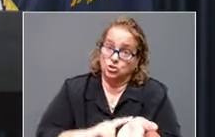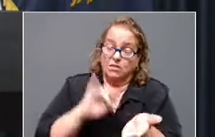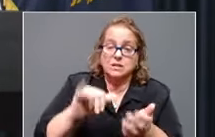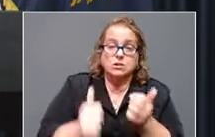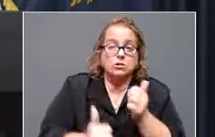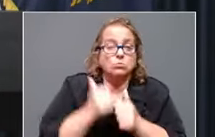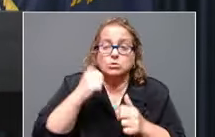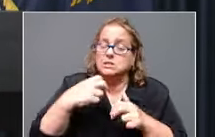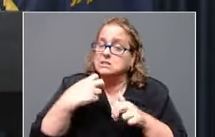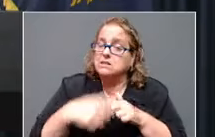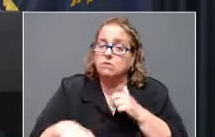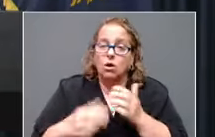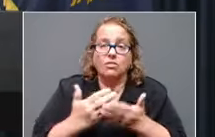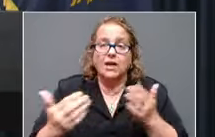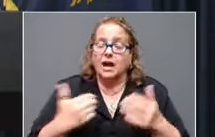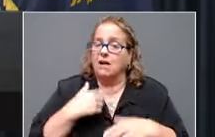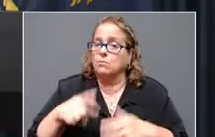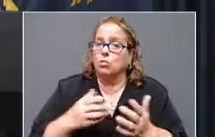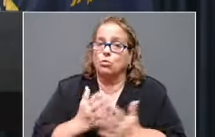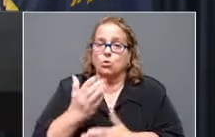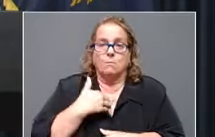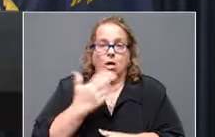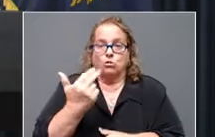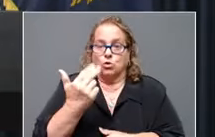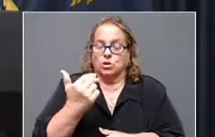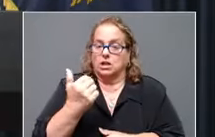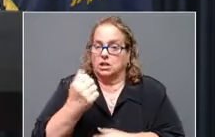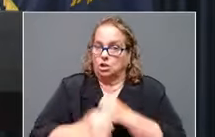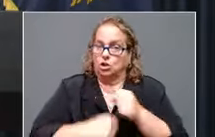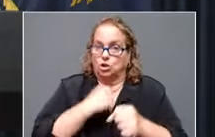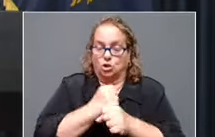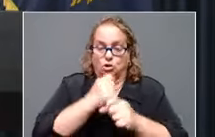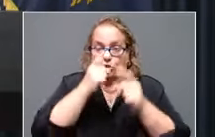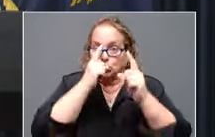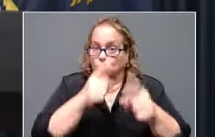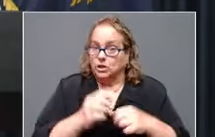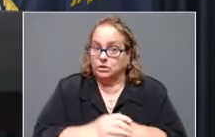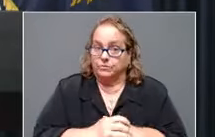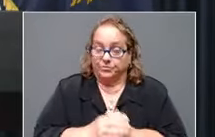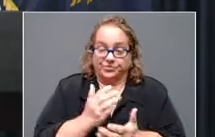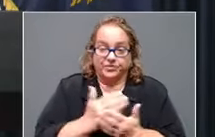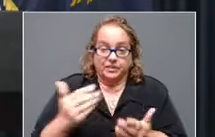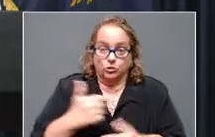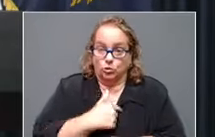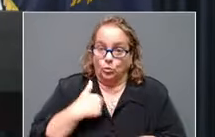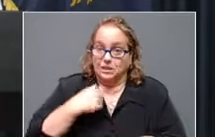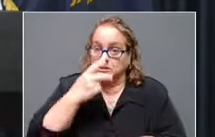The stress of leading a team through these trying times keeps me up many nights.